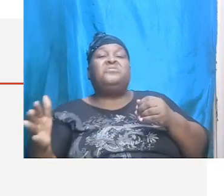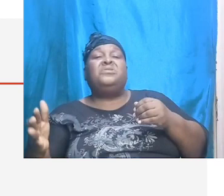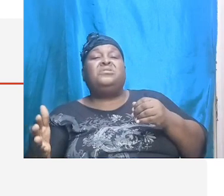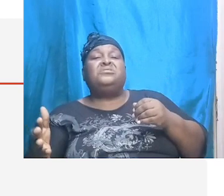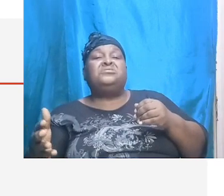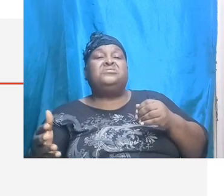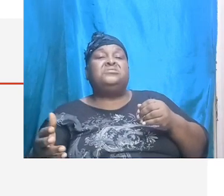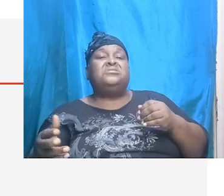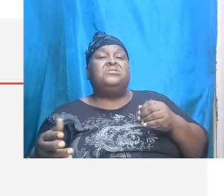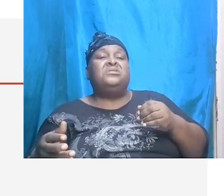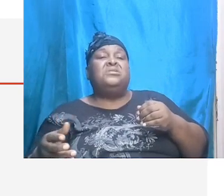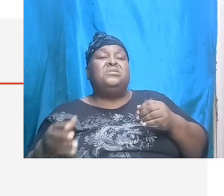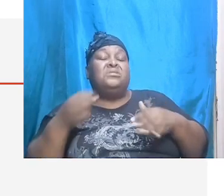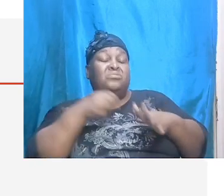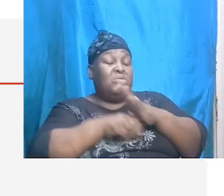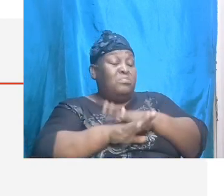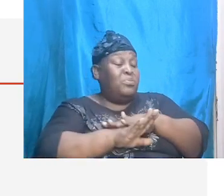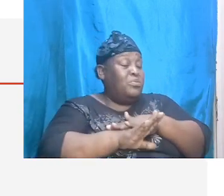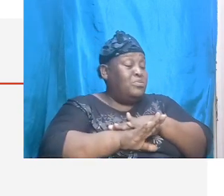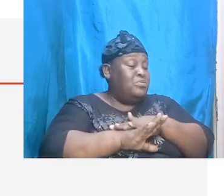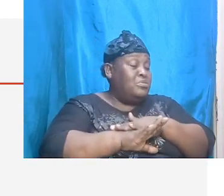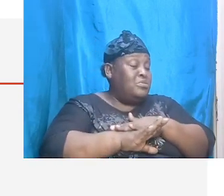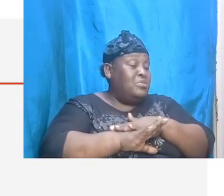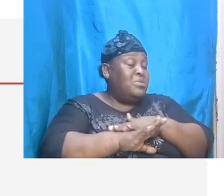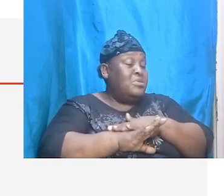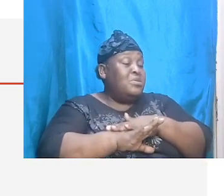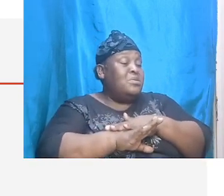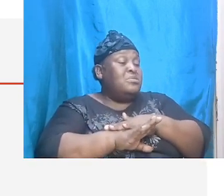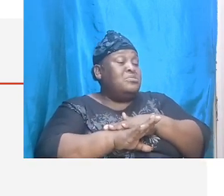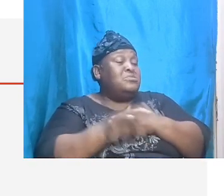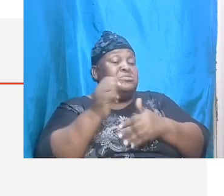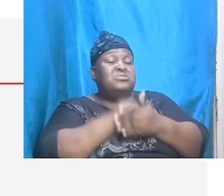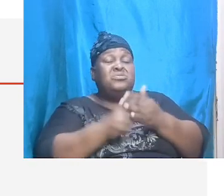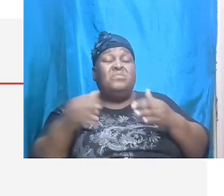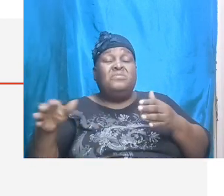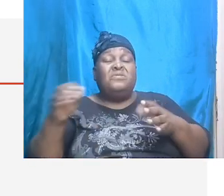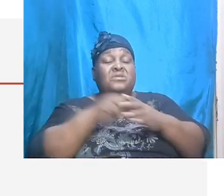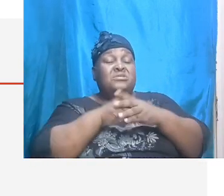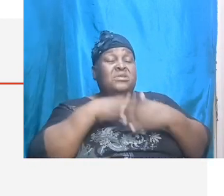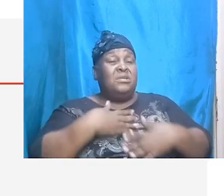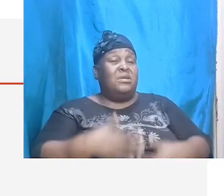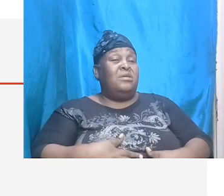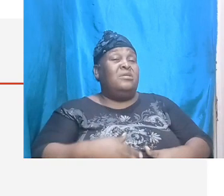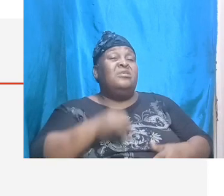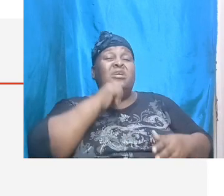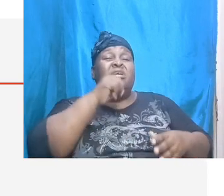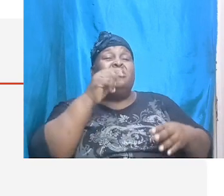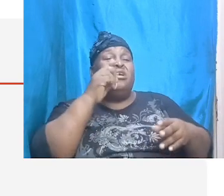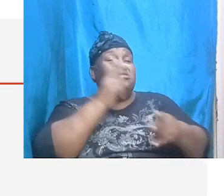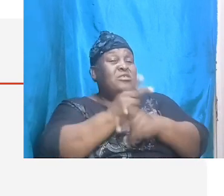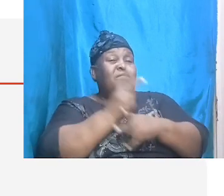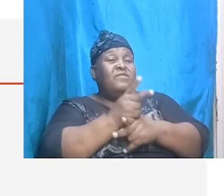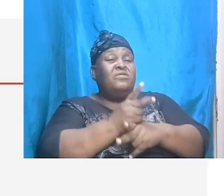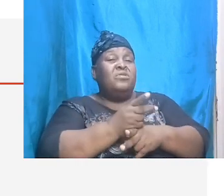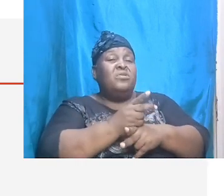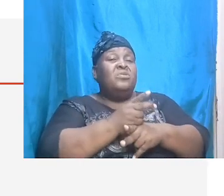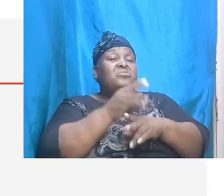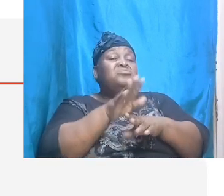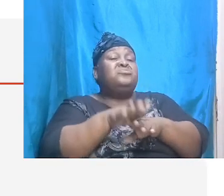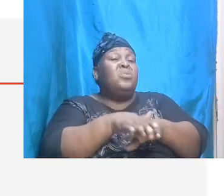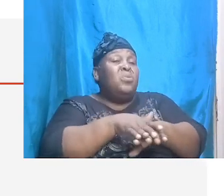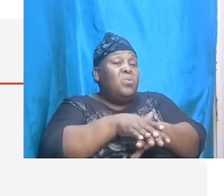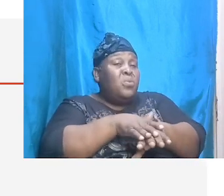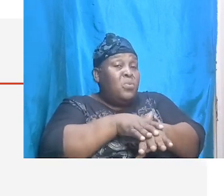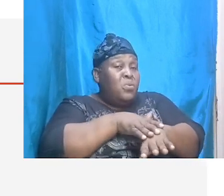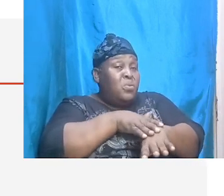are that we were born with. There are some things that are in the body. If you are not careful, it will slowly come into the house and